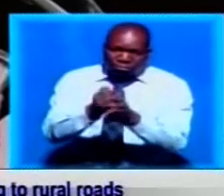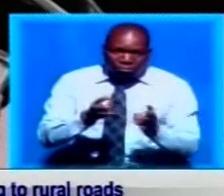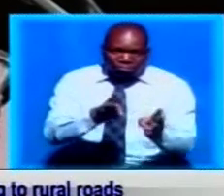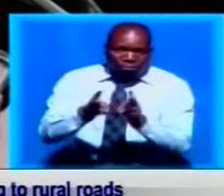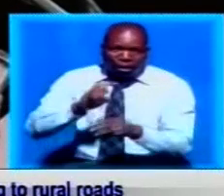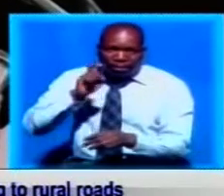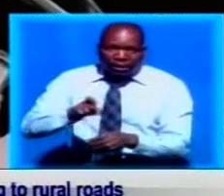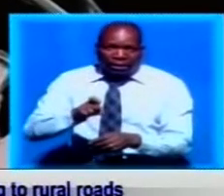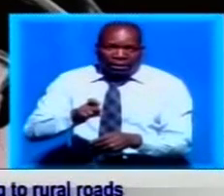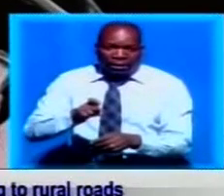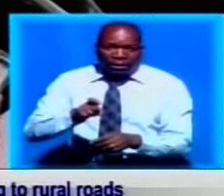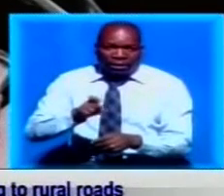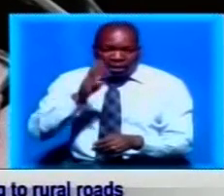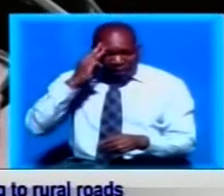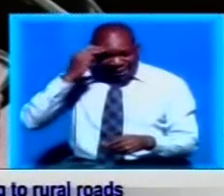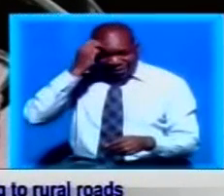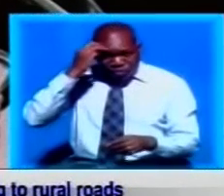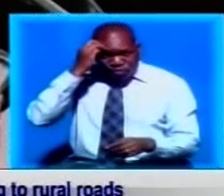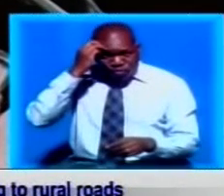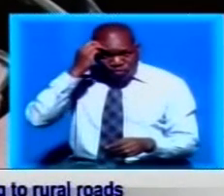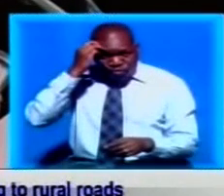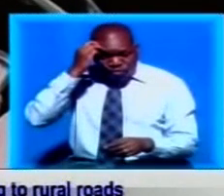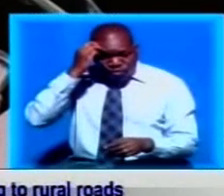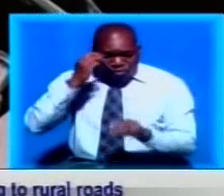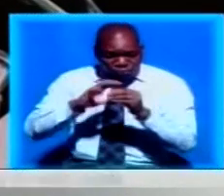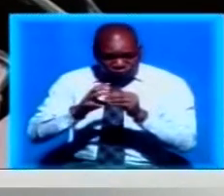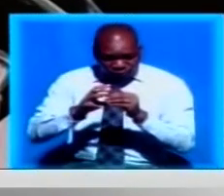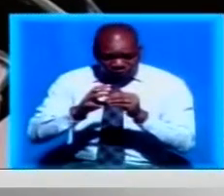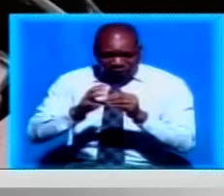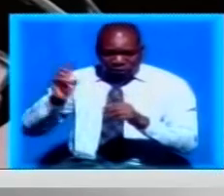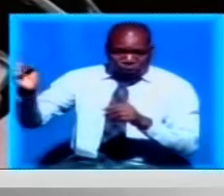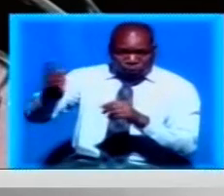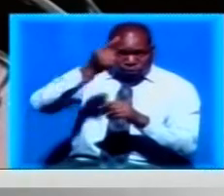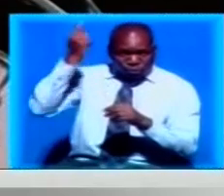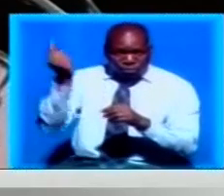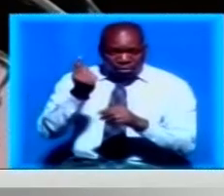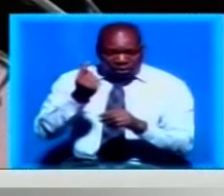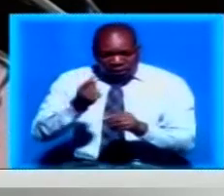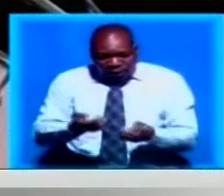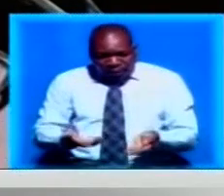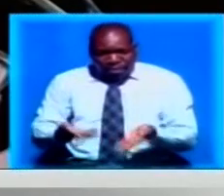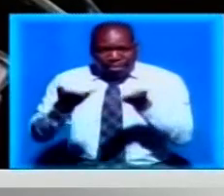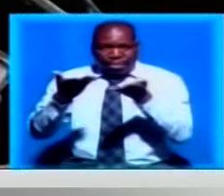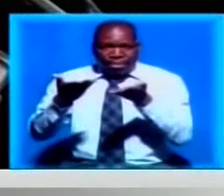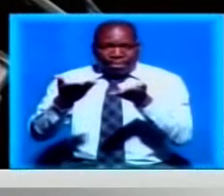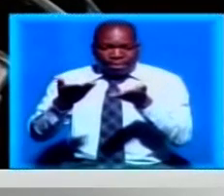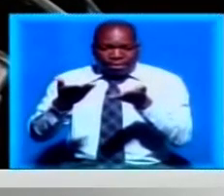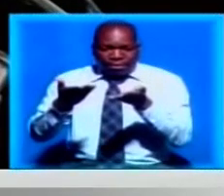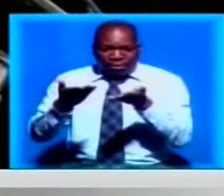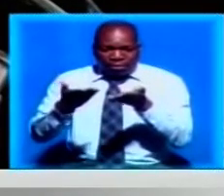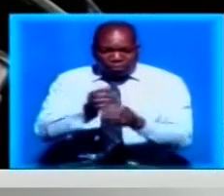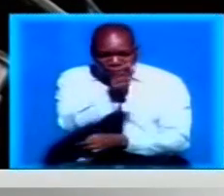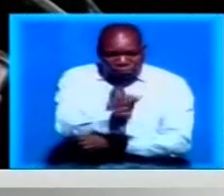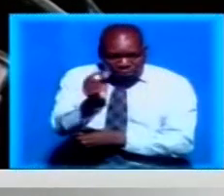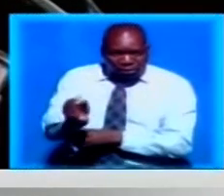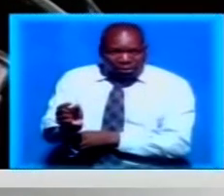rise in number of mental cases almost everywhere. And most of those, they are